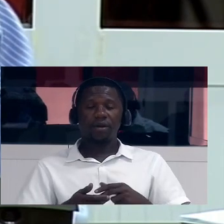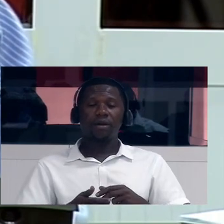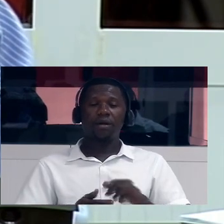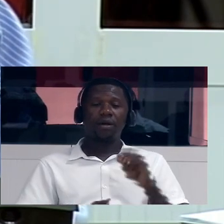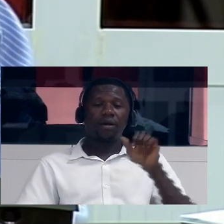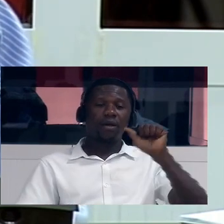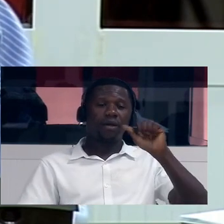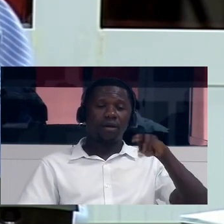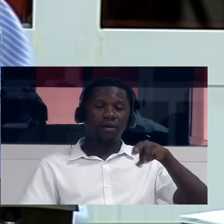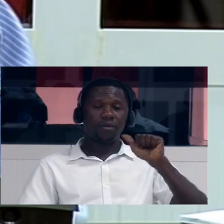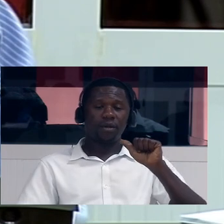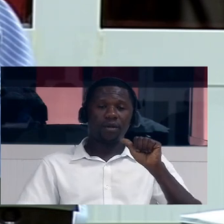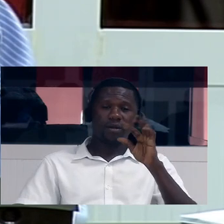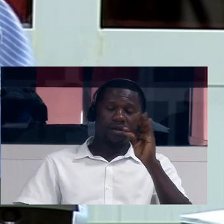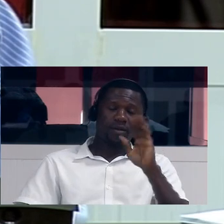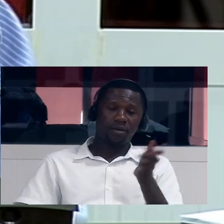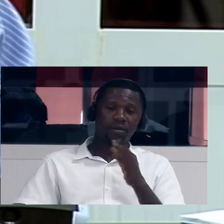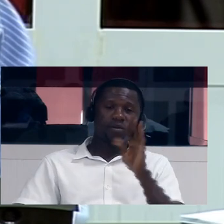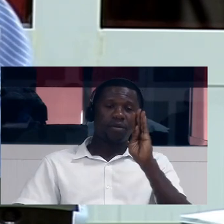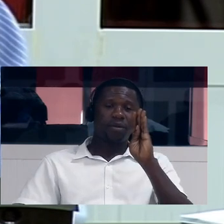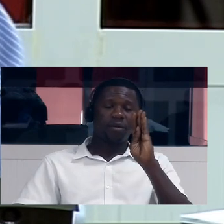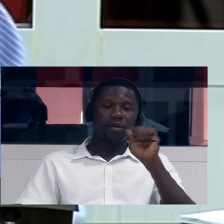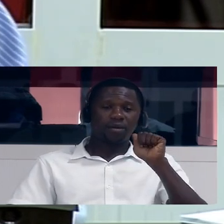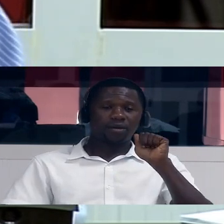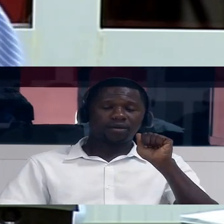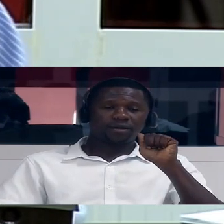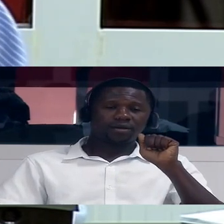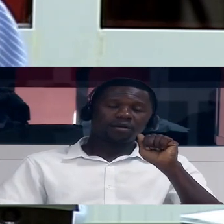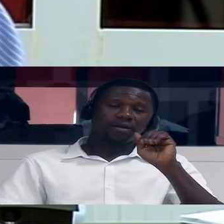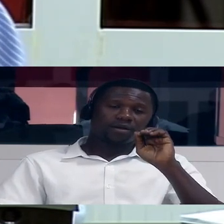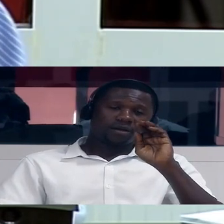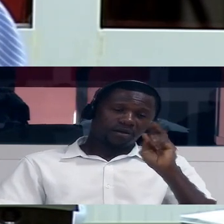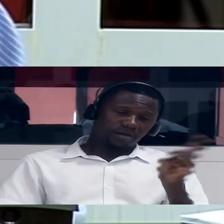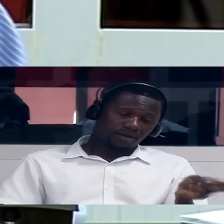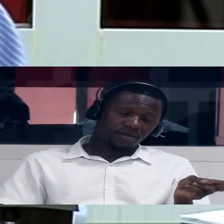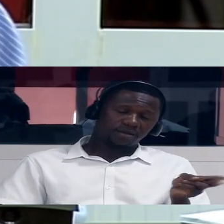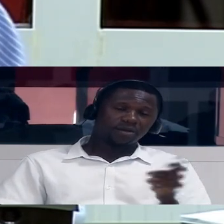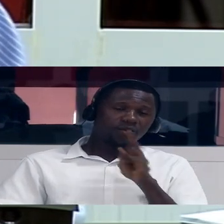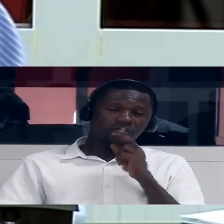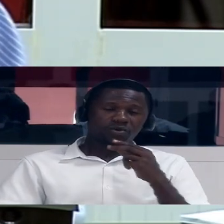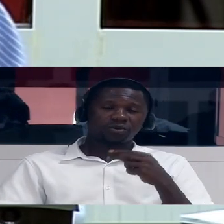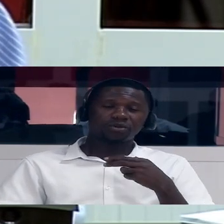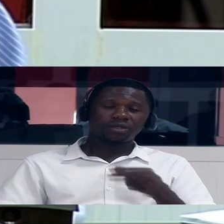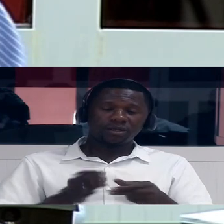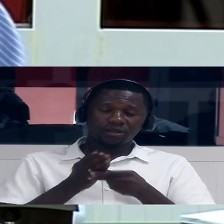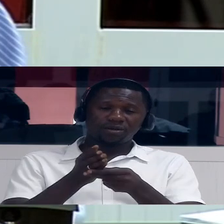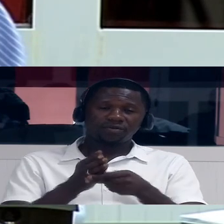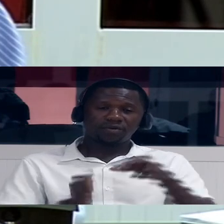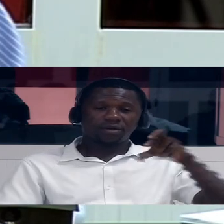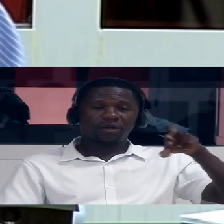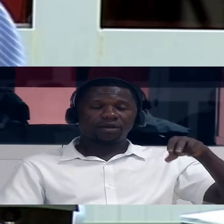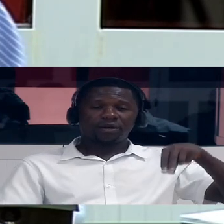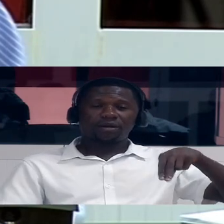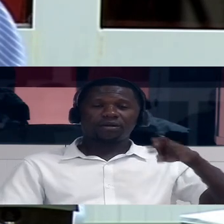And he was heading the NRP, I think it was. And he too came. And I spoke on similar lines